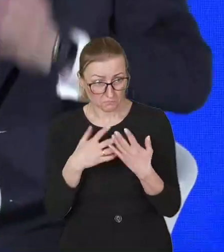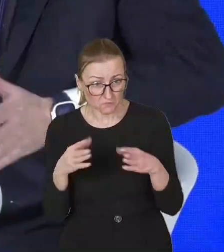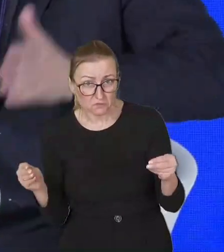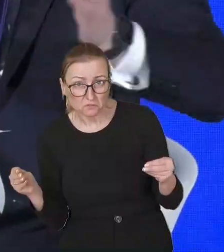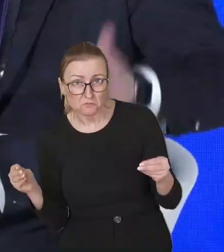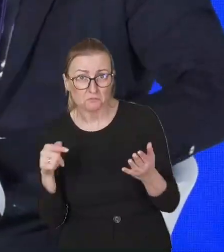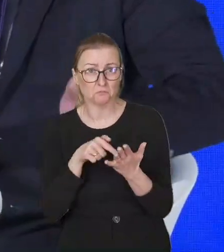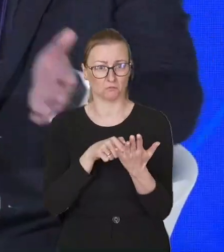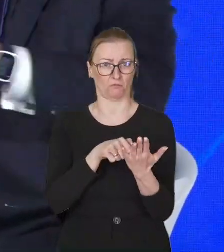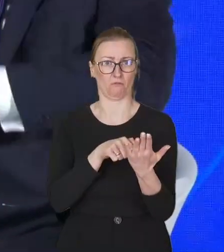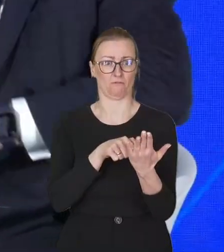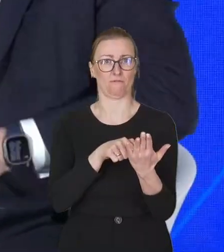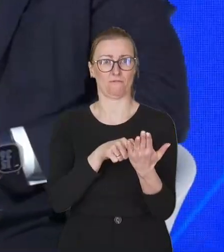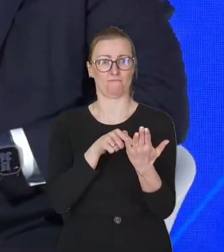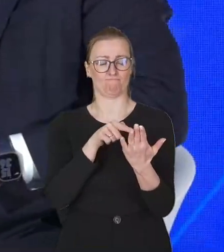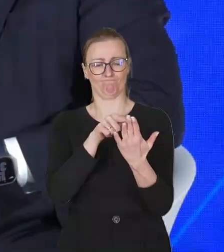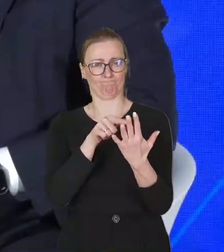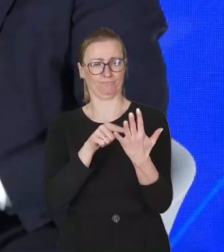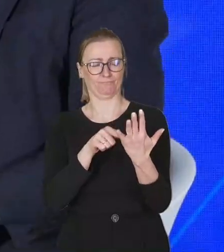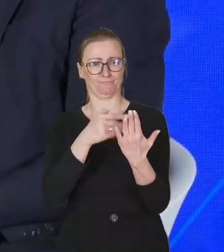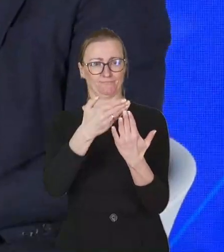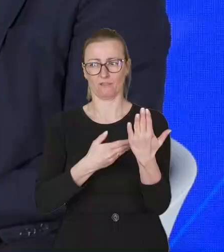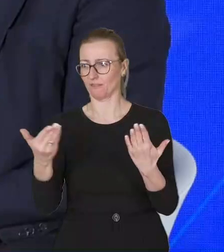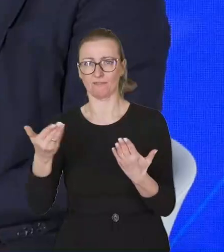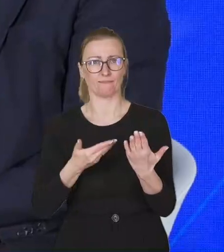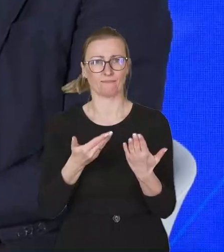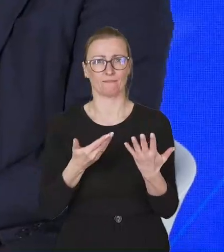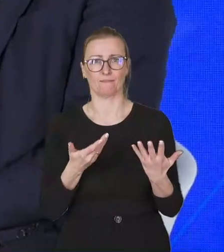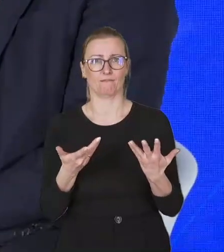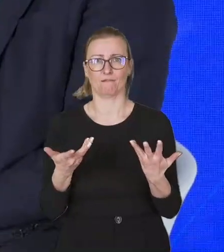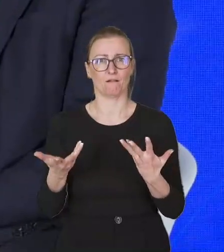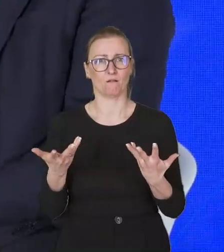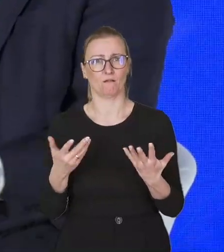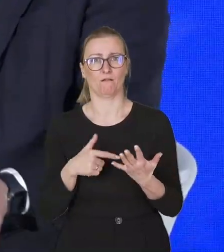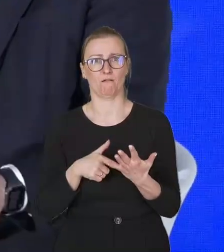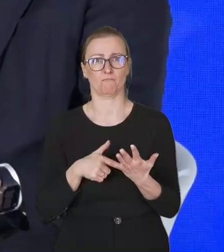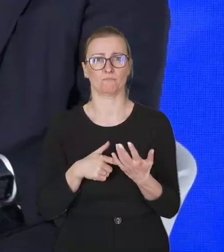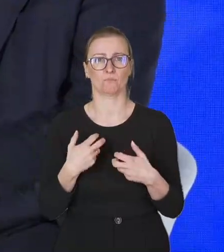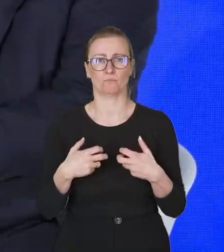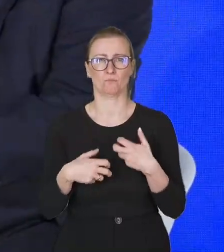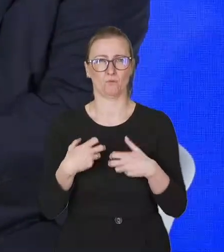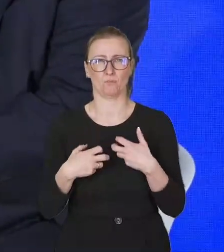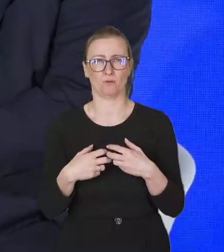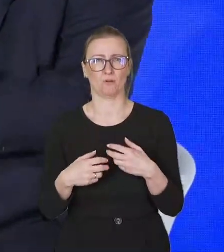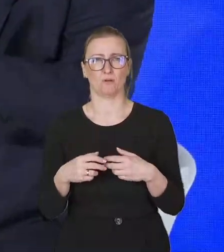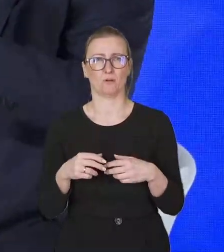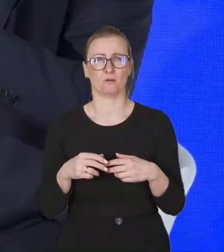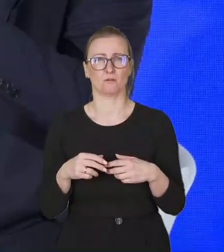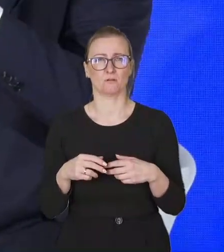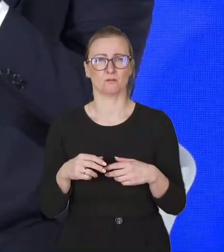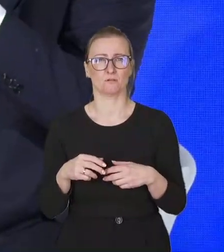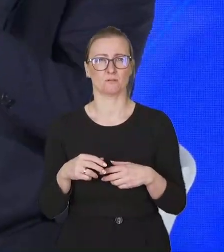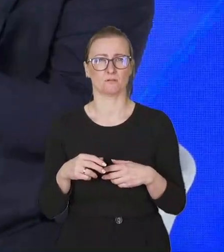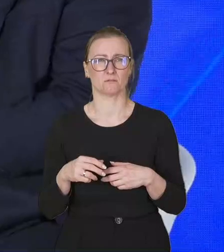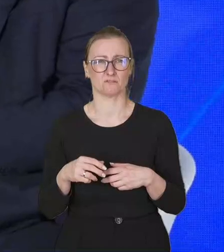Draghi, Ninisto, Letta, altogether 800 pages or so, fantastic diagnoses and ideas. But